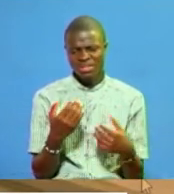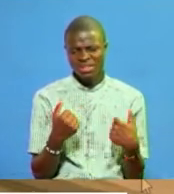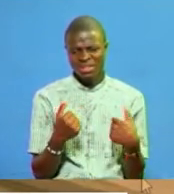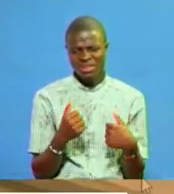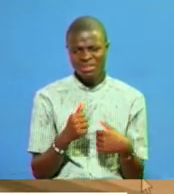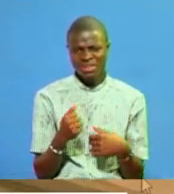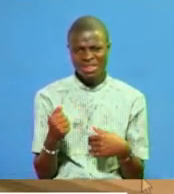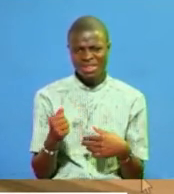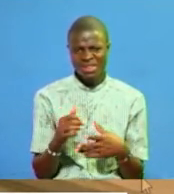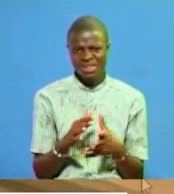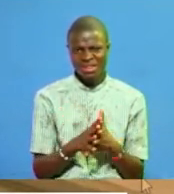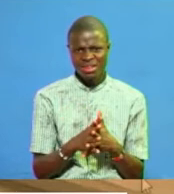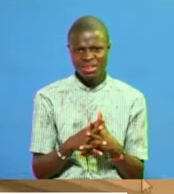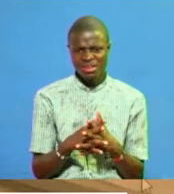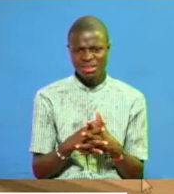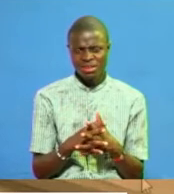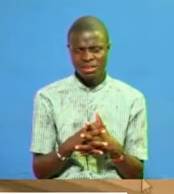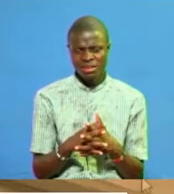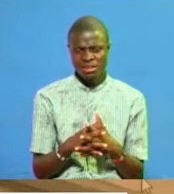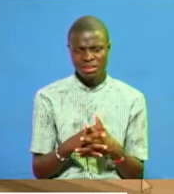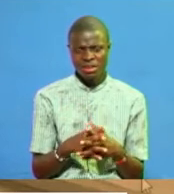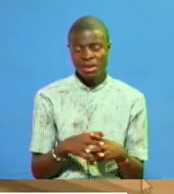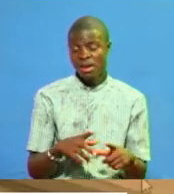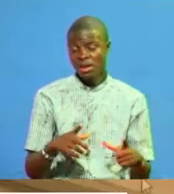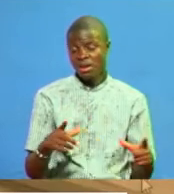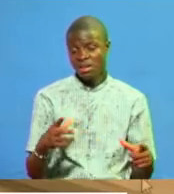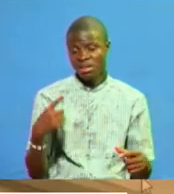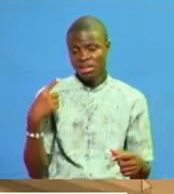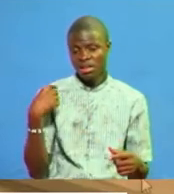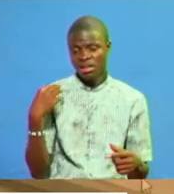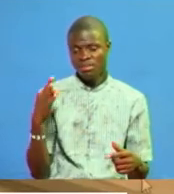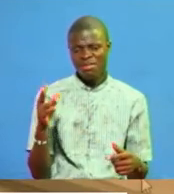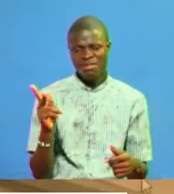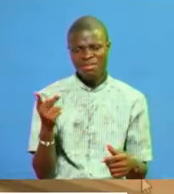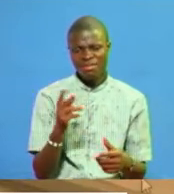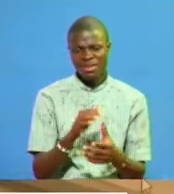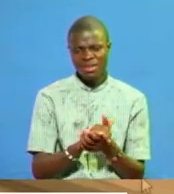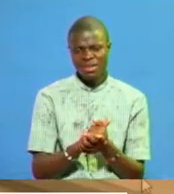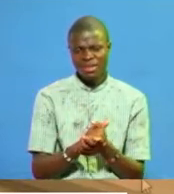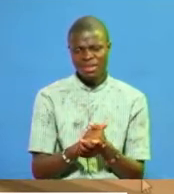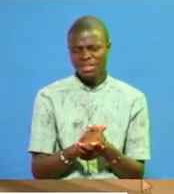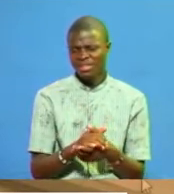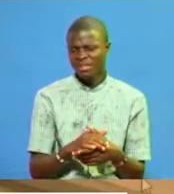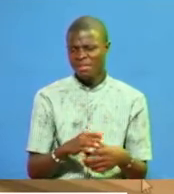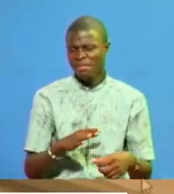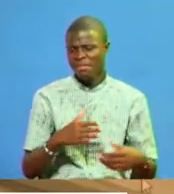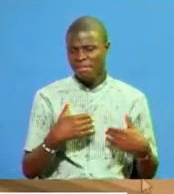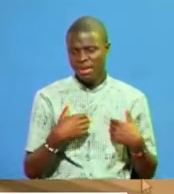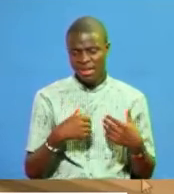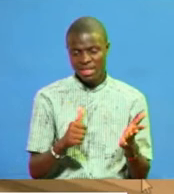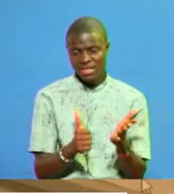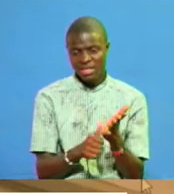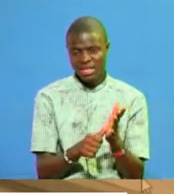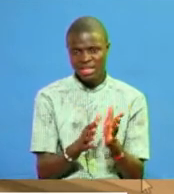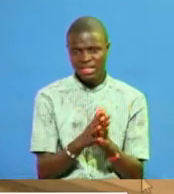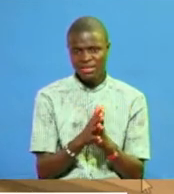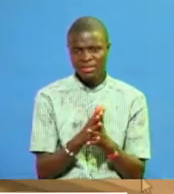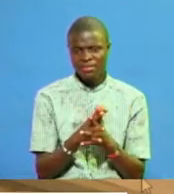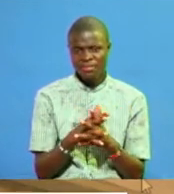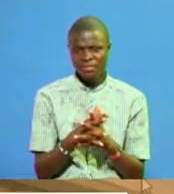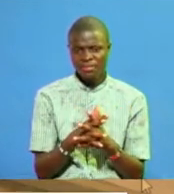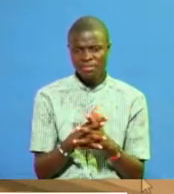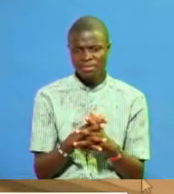process they are facing. So there is a very large number of Kenyans that have had challenges with paper. Sometimes the